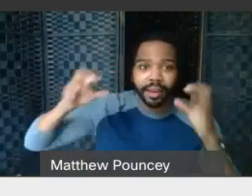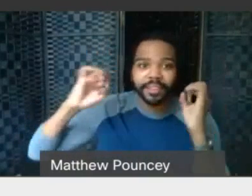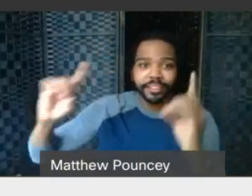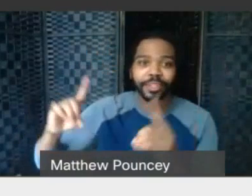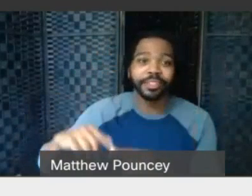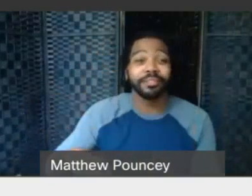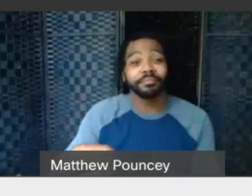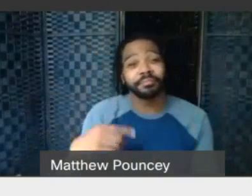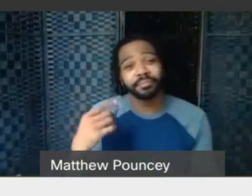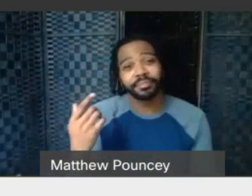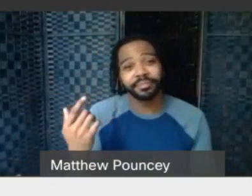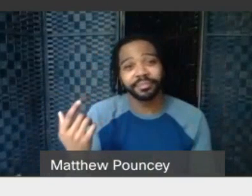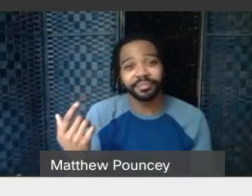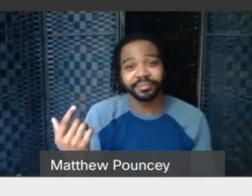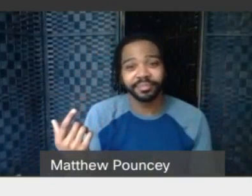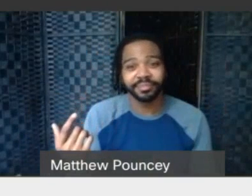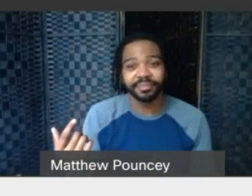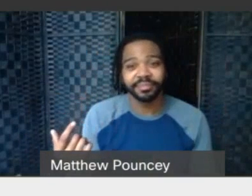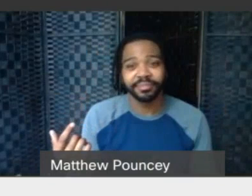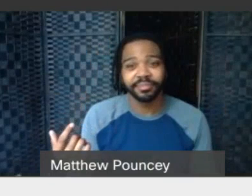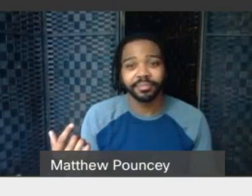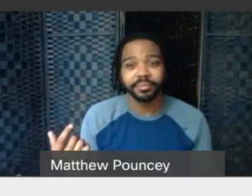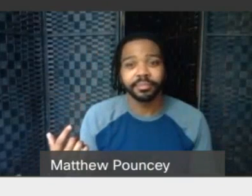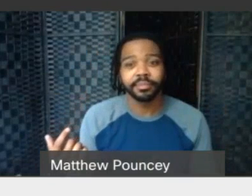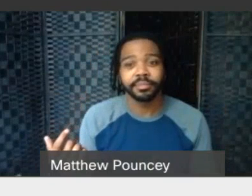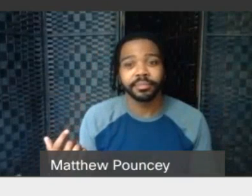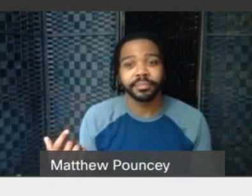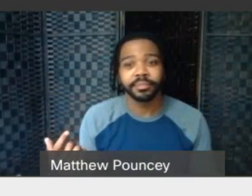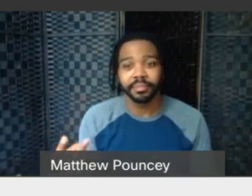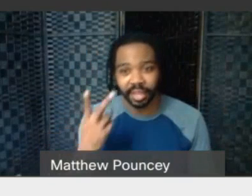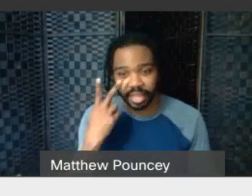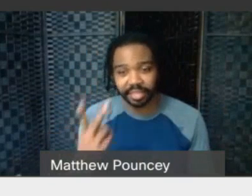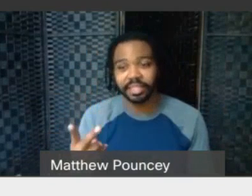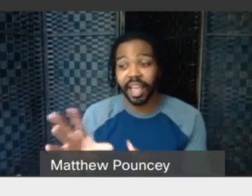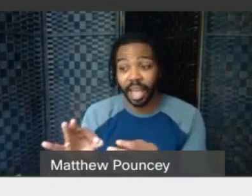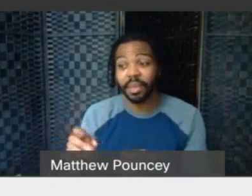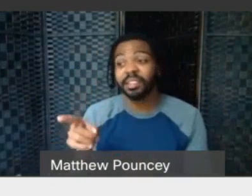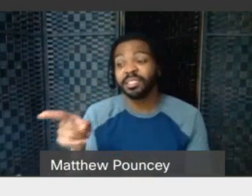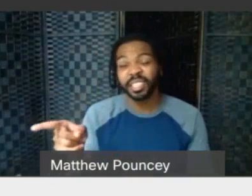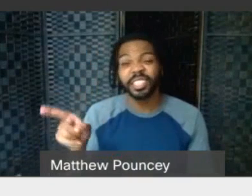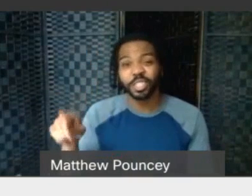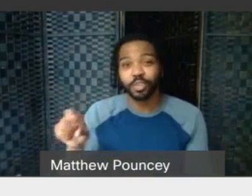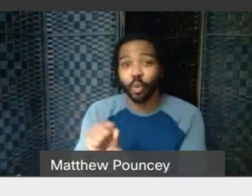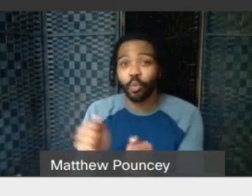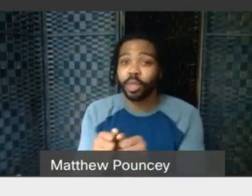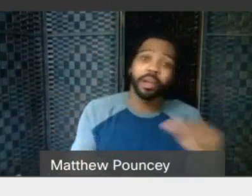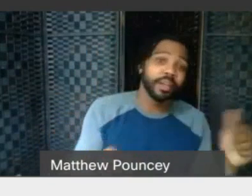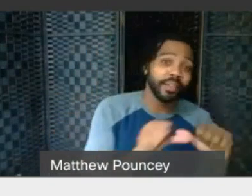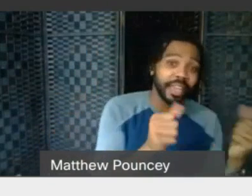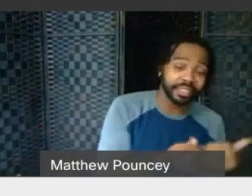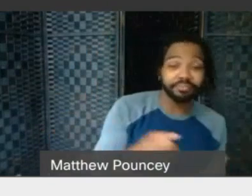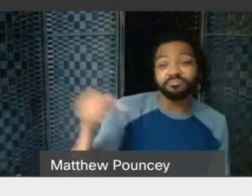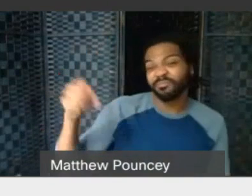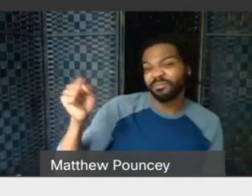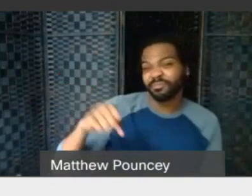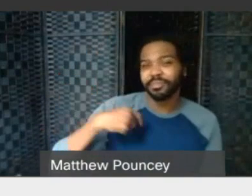We agree, and we did ask that. There's a comment, they should work with other agencies, absolutely. And we did have, at one